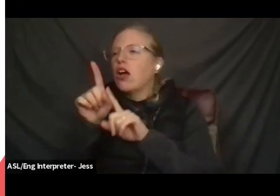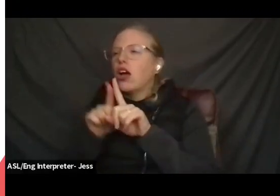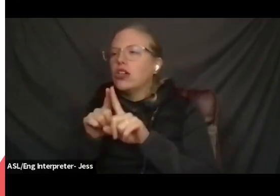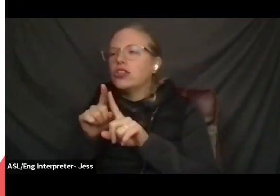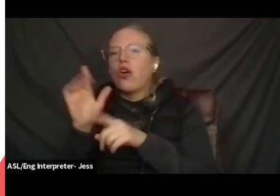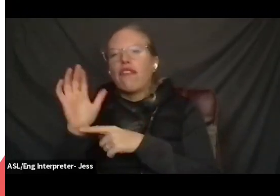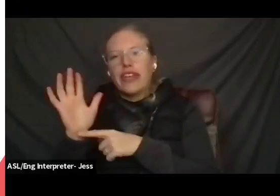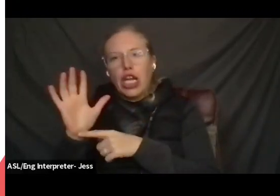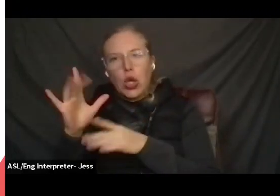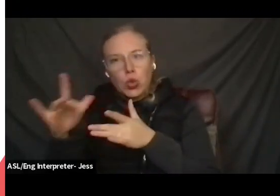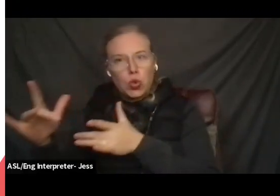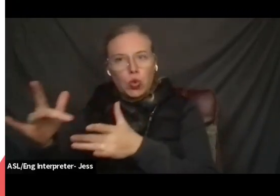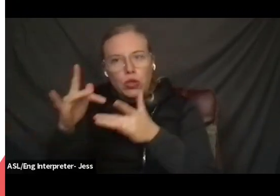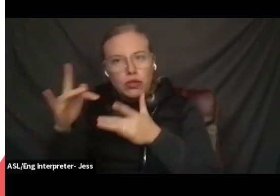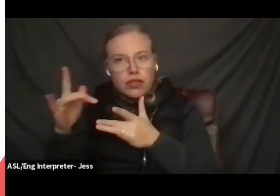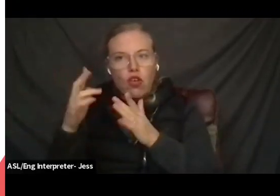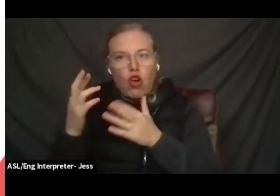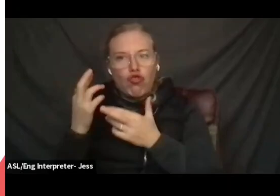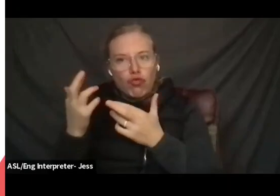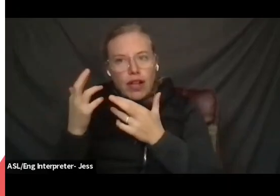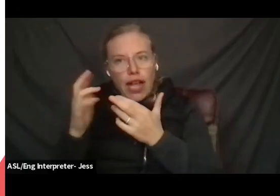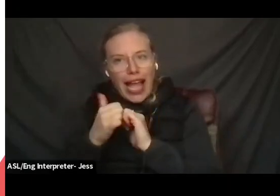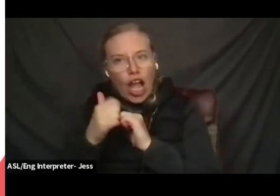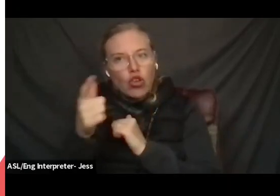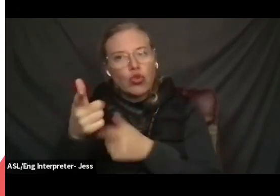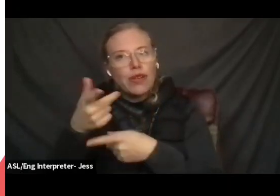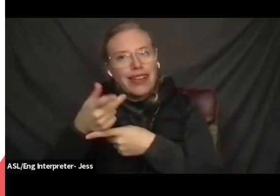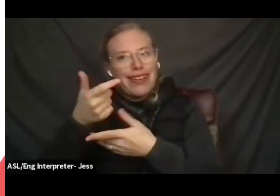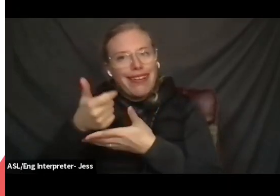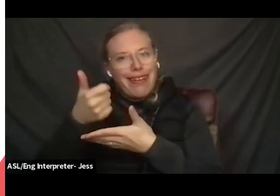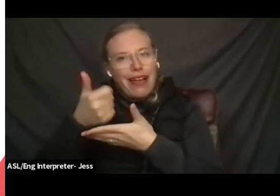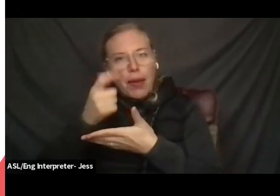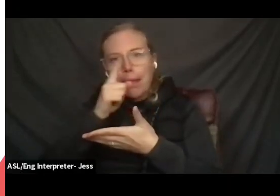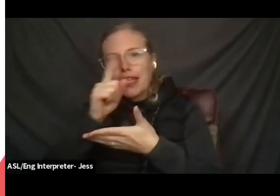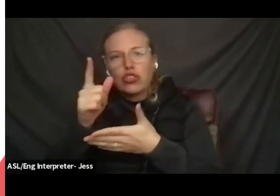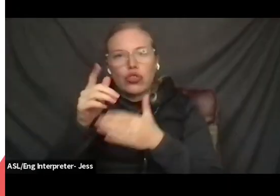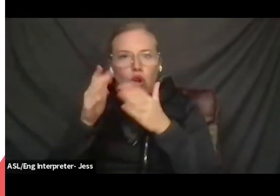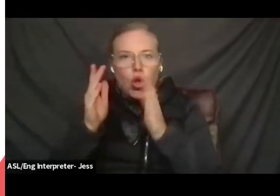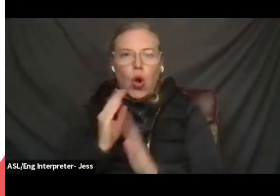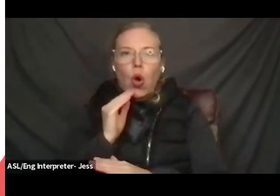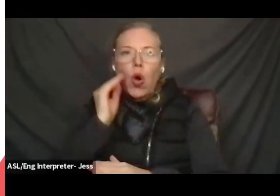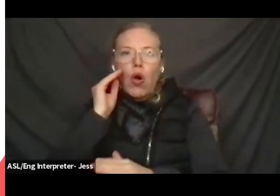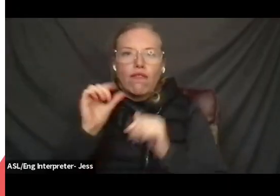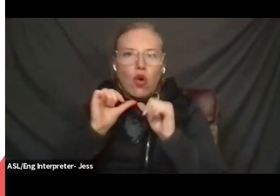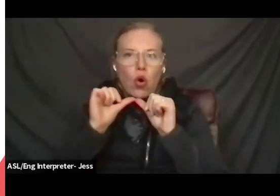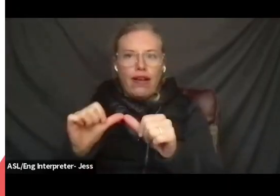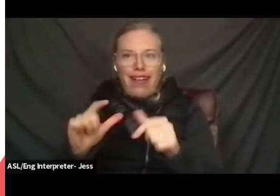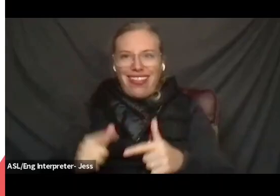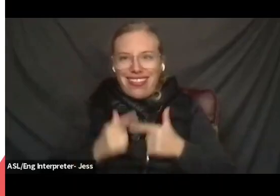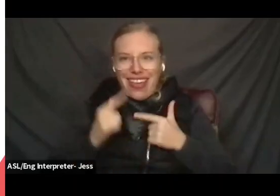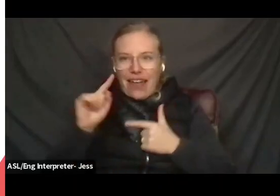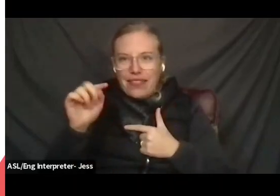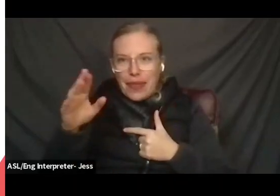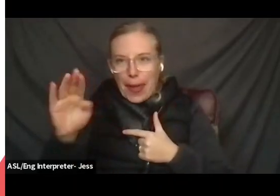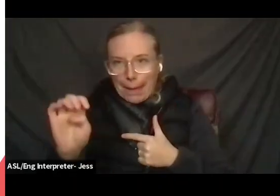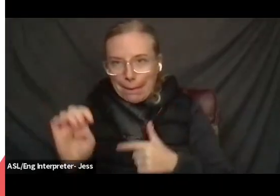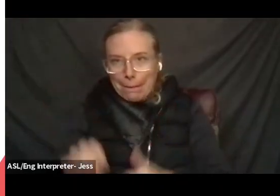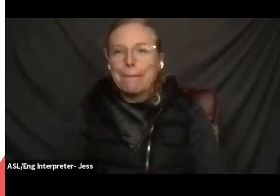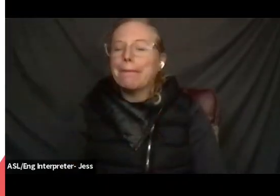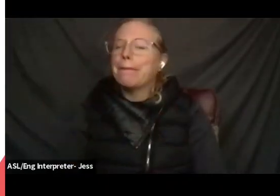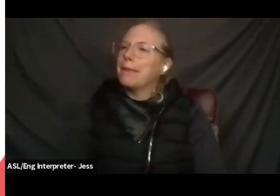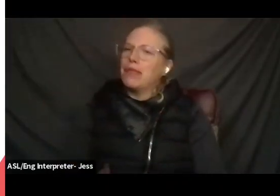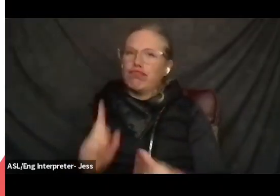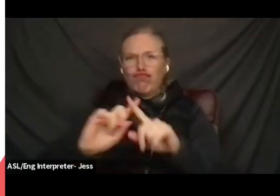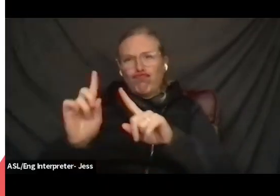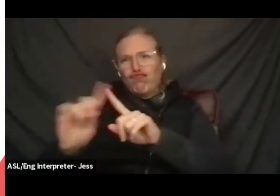can check out with recommendations on how you can make your home a home for a lifetime. So all sorts